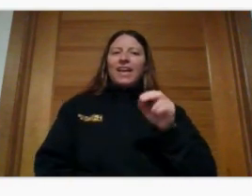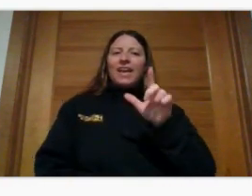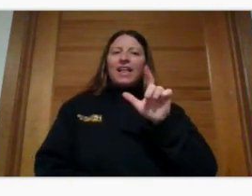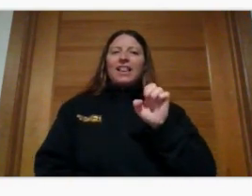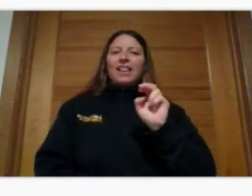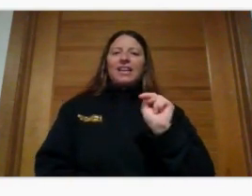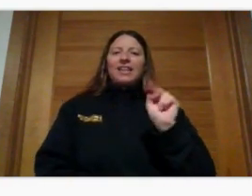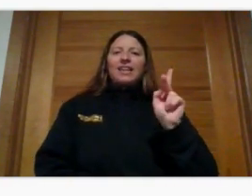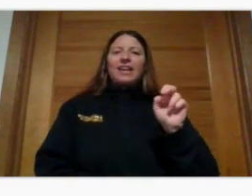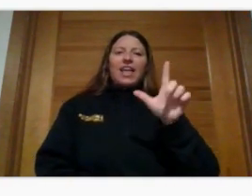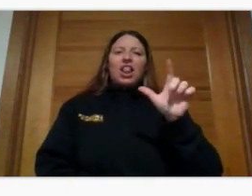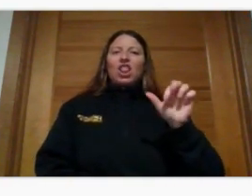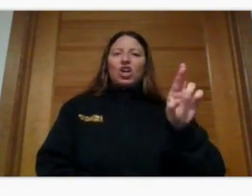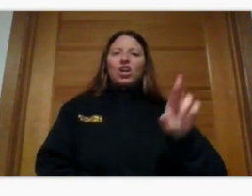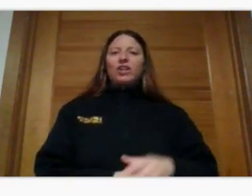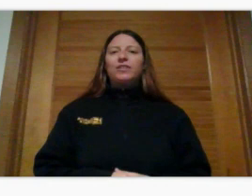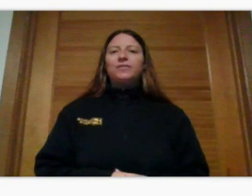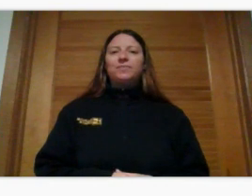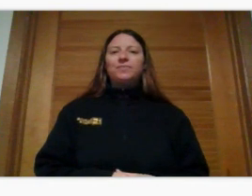Thank you.